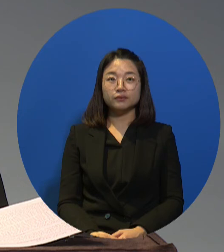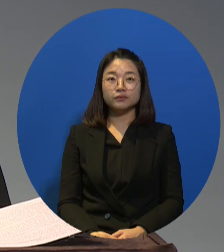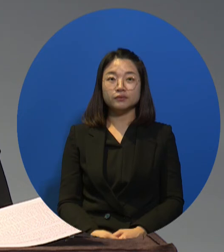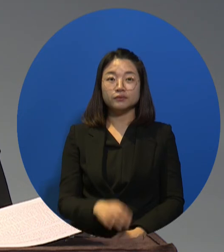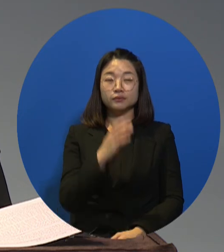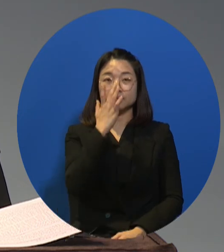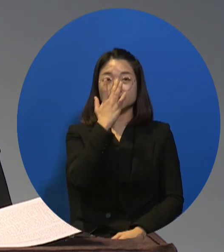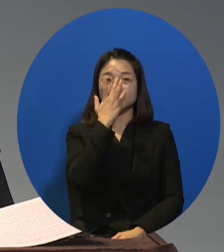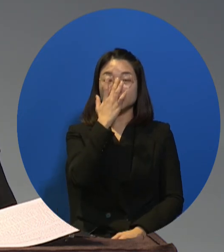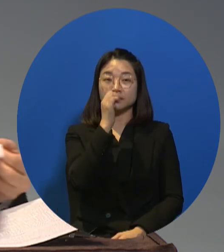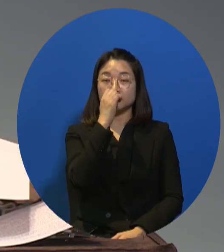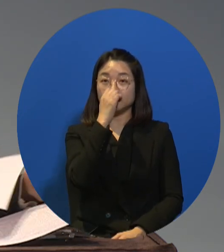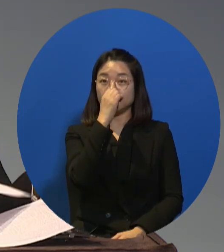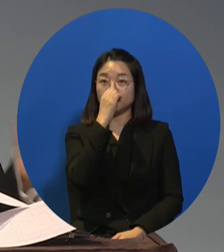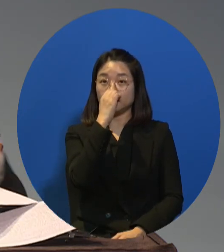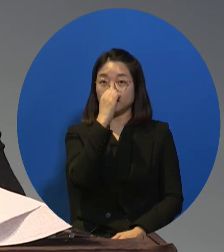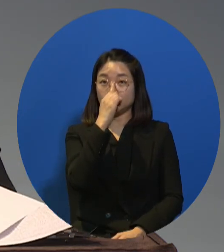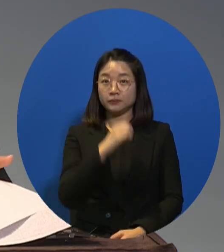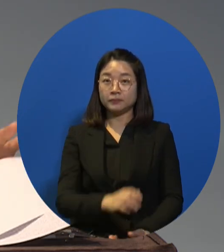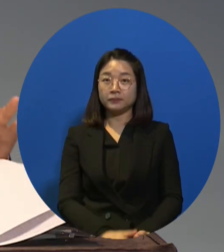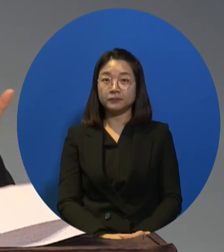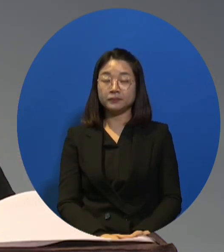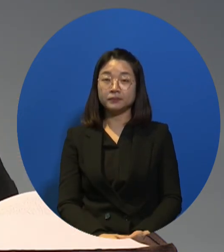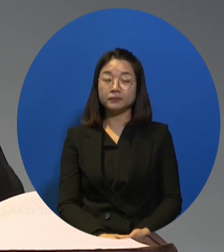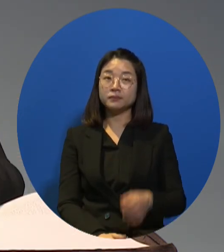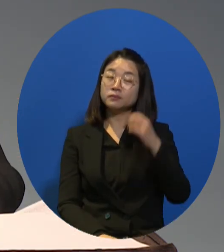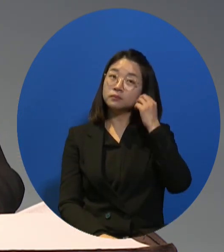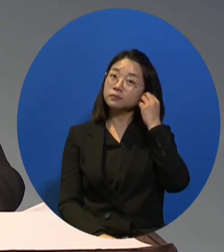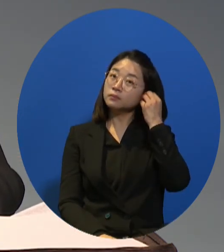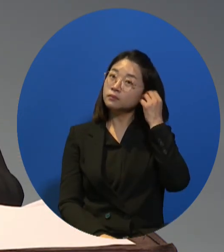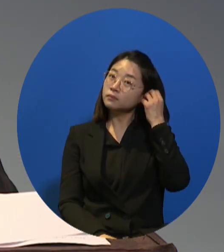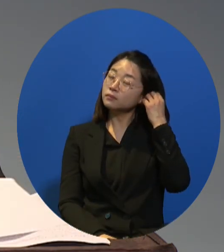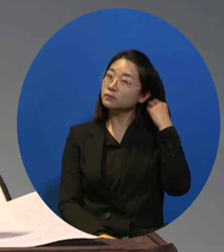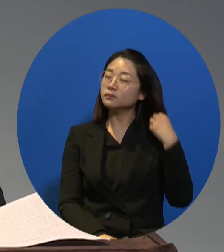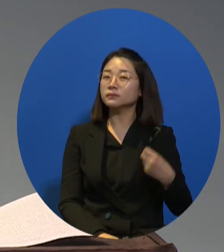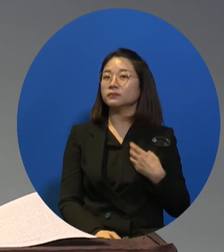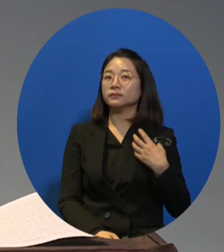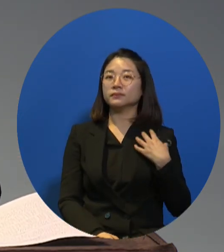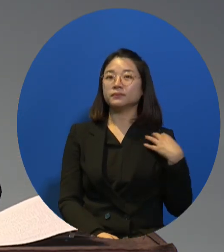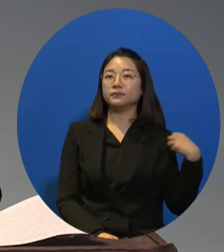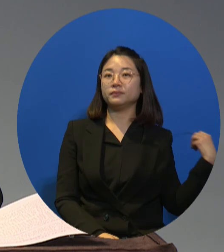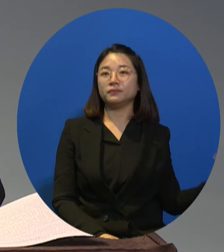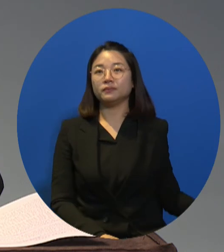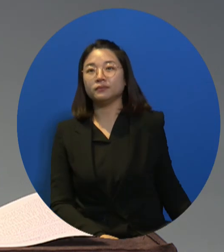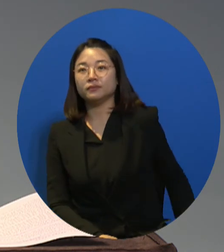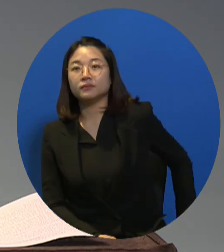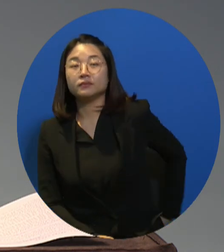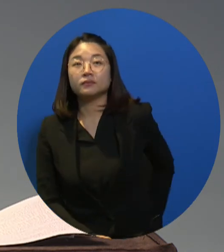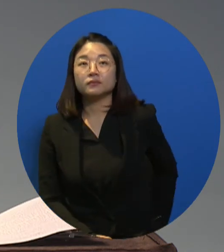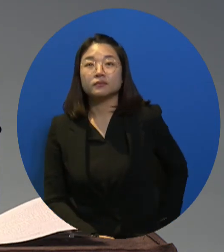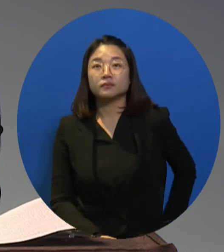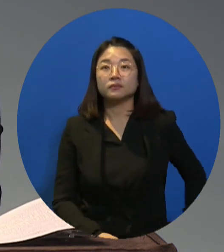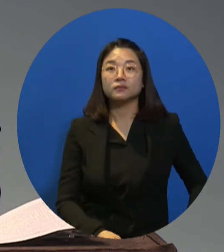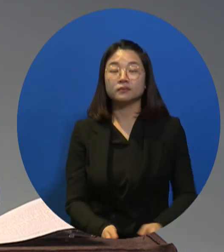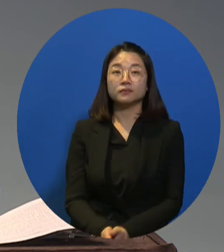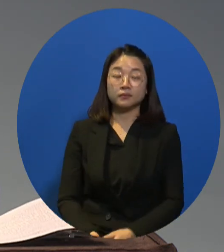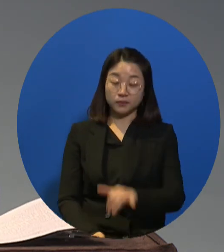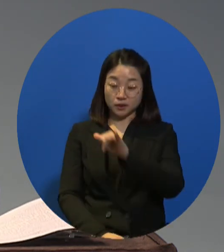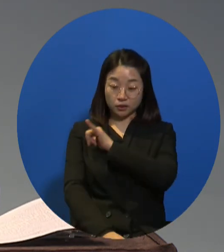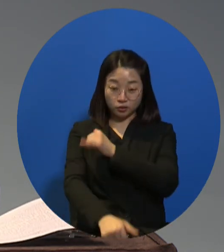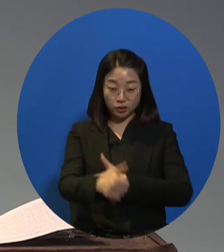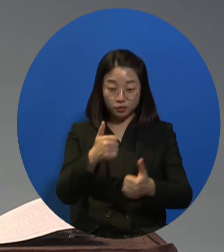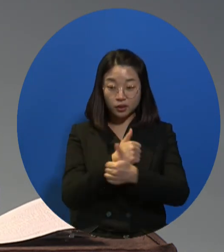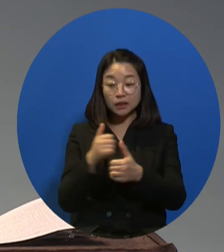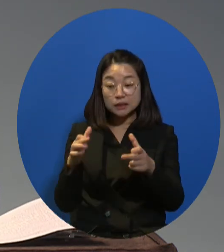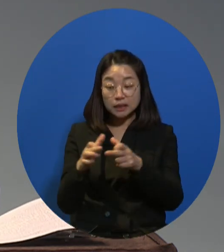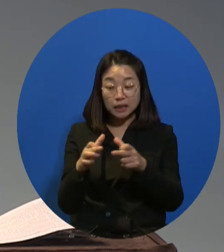to be this kind of policy support, perhaps it should be up to the relevant ministry, the line ministries, to provide that kind of support.